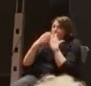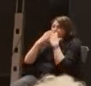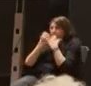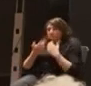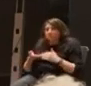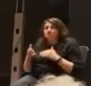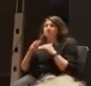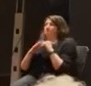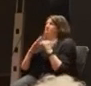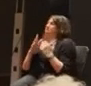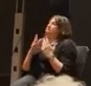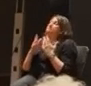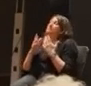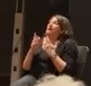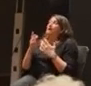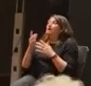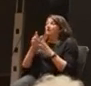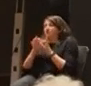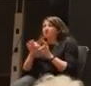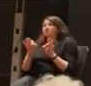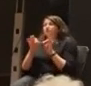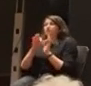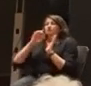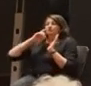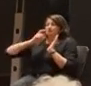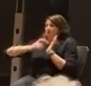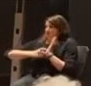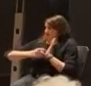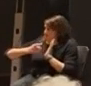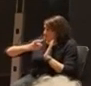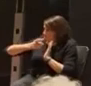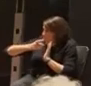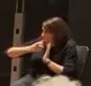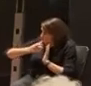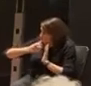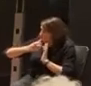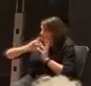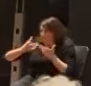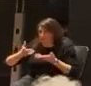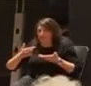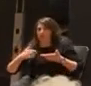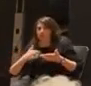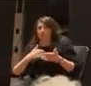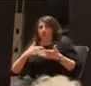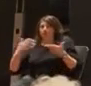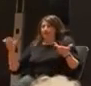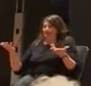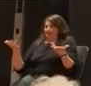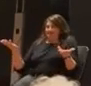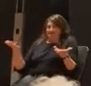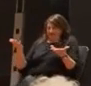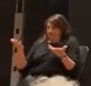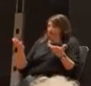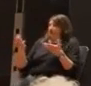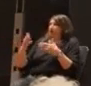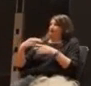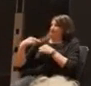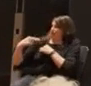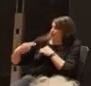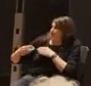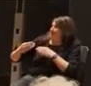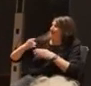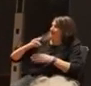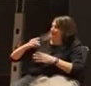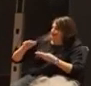it's important to acknowledge whose land we're on. Here at MOHAI, we're on the historic and contemporary lands and